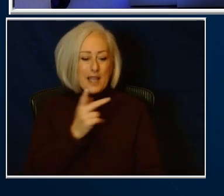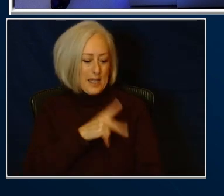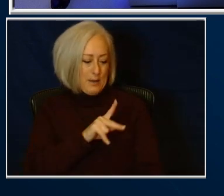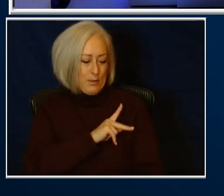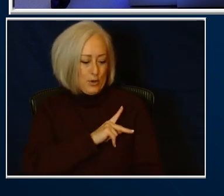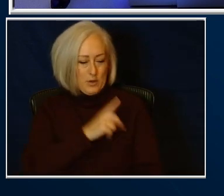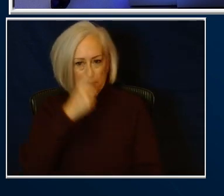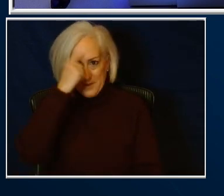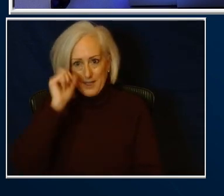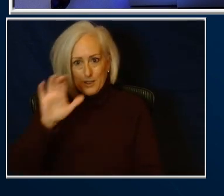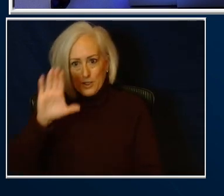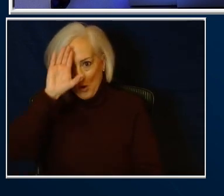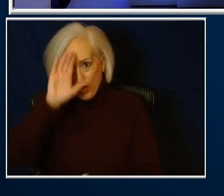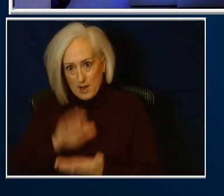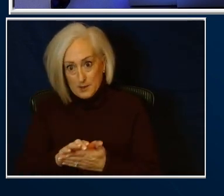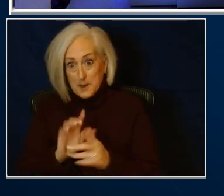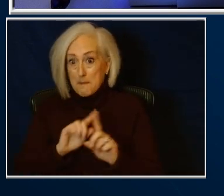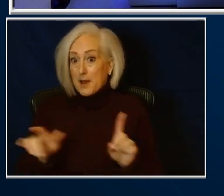journey you've had for yourself.